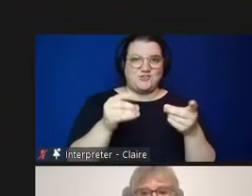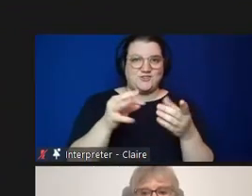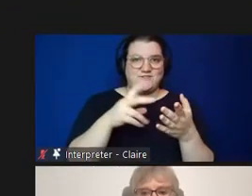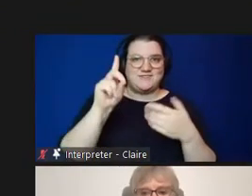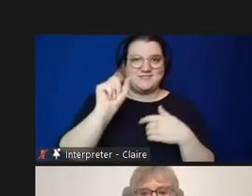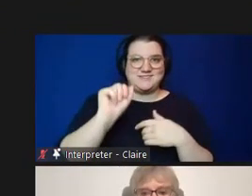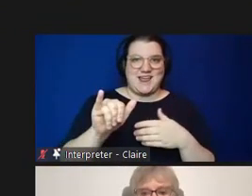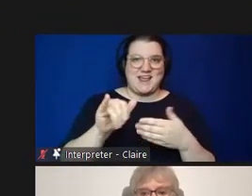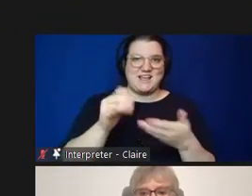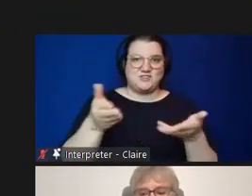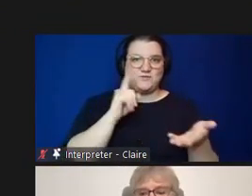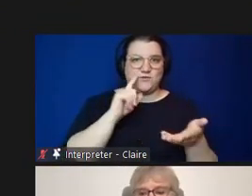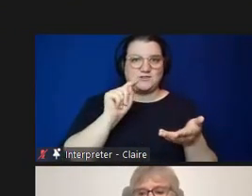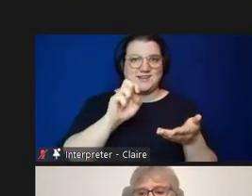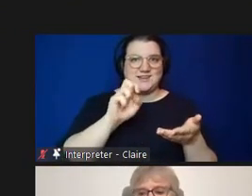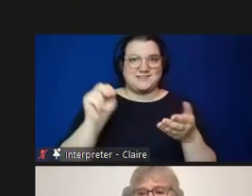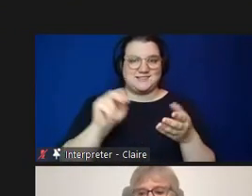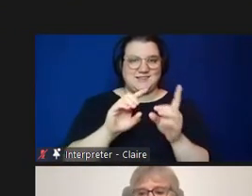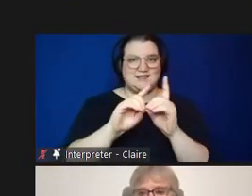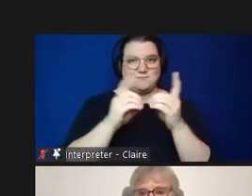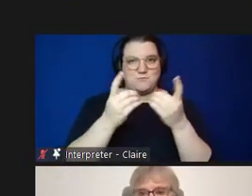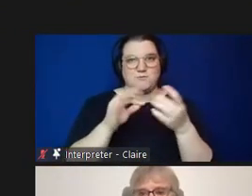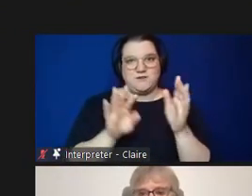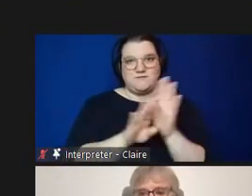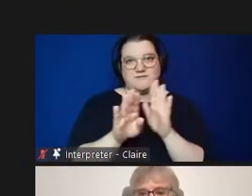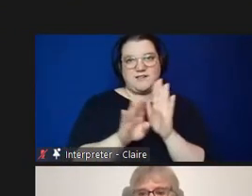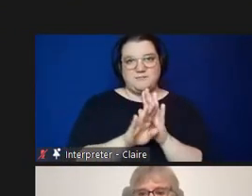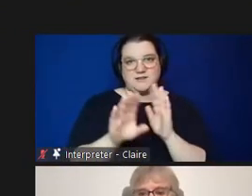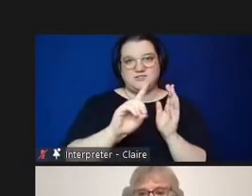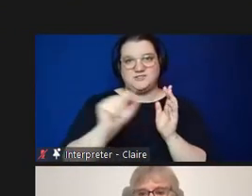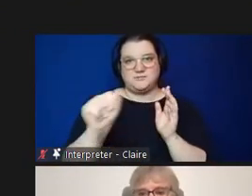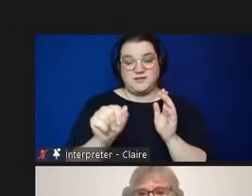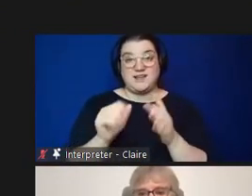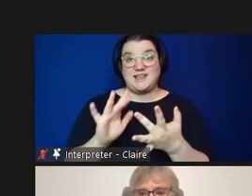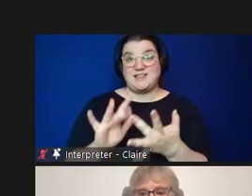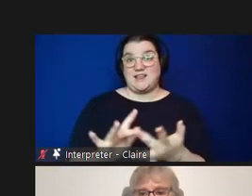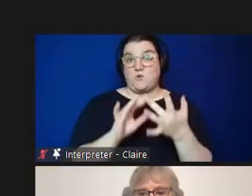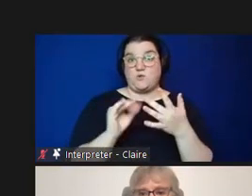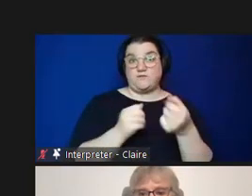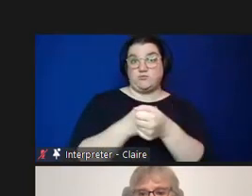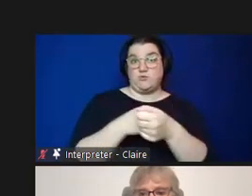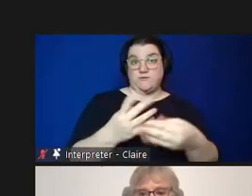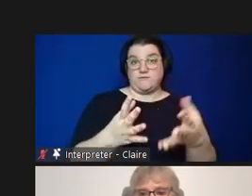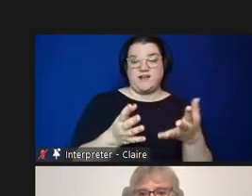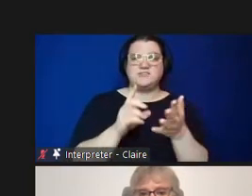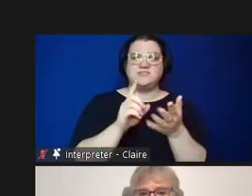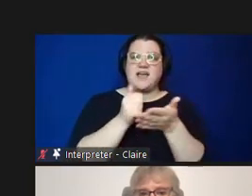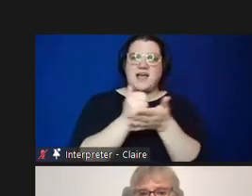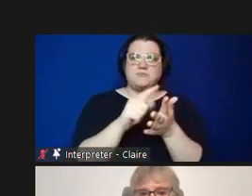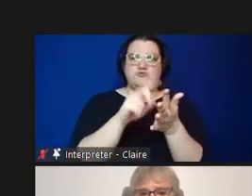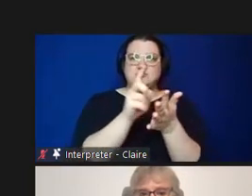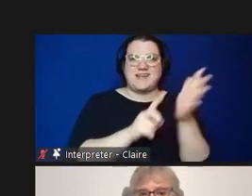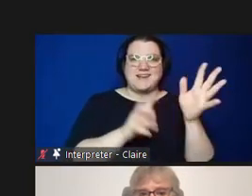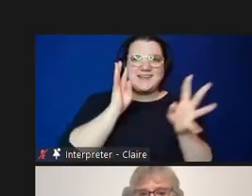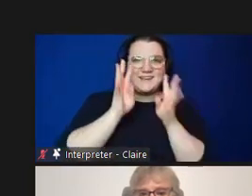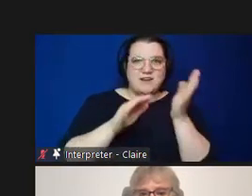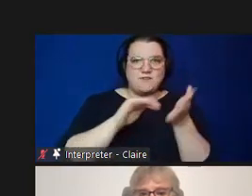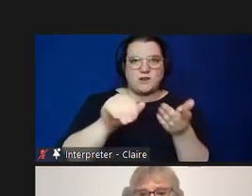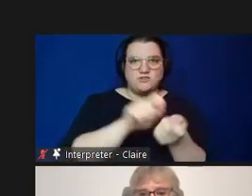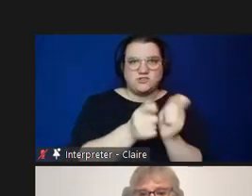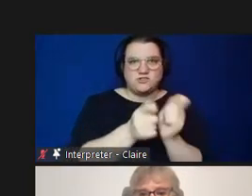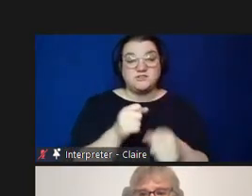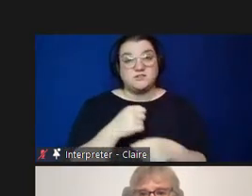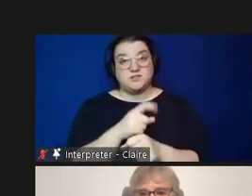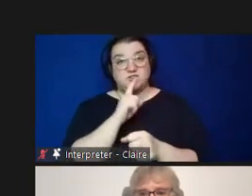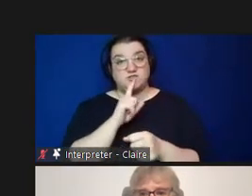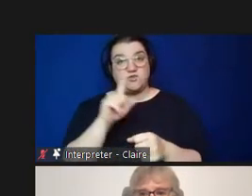Developmental Disabilities, where he supported a network of providers, helped design innovative waiver changes, and chaired the Governor's Employment